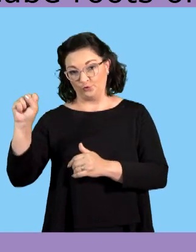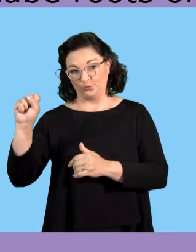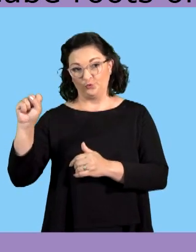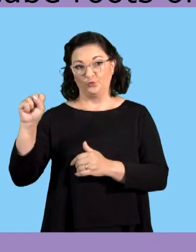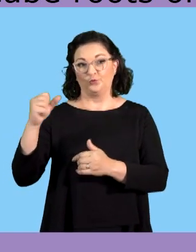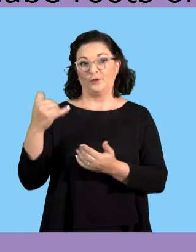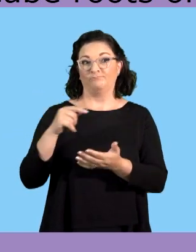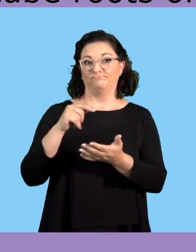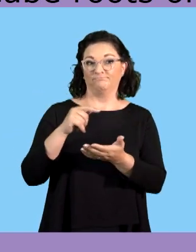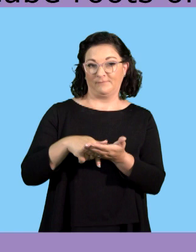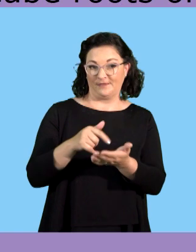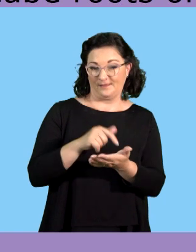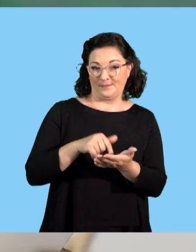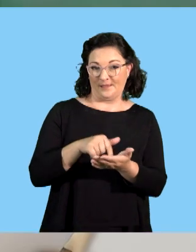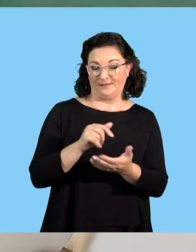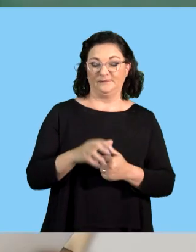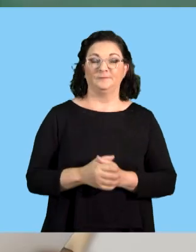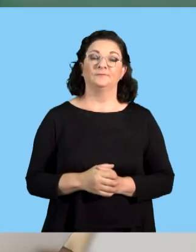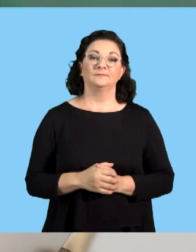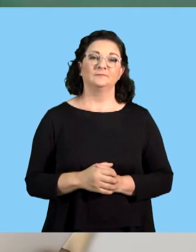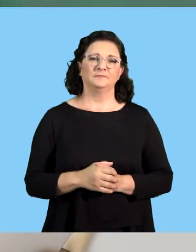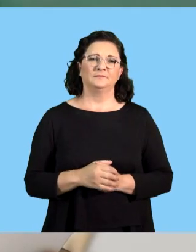are our objectives. Let's look at our